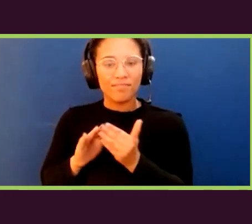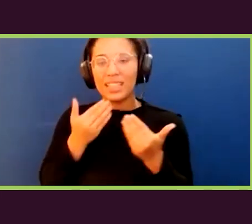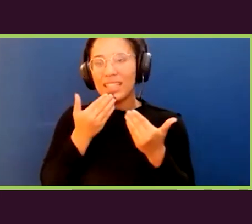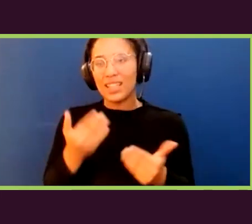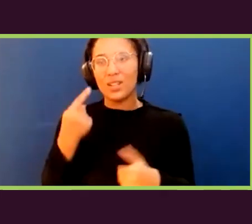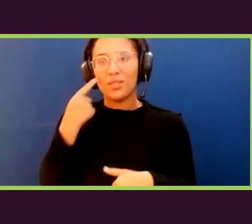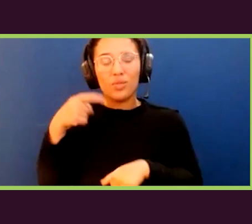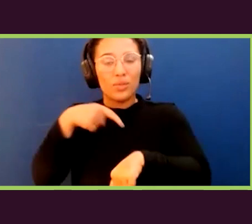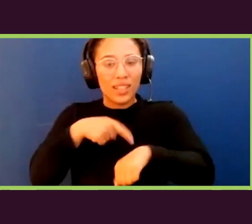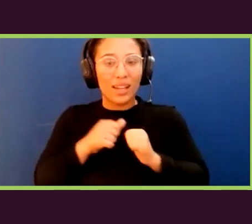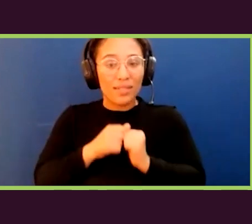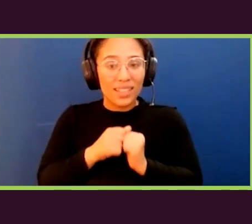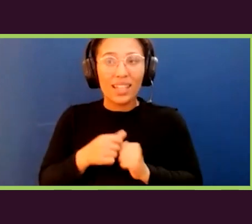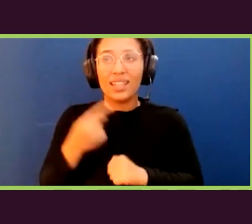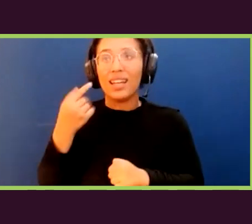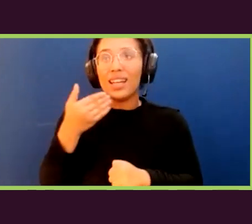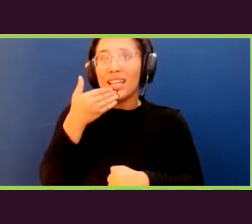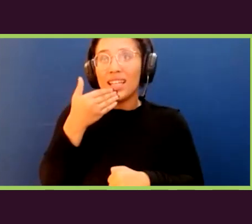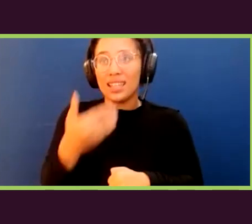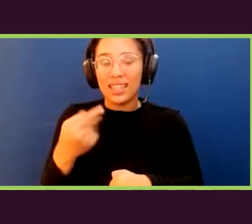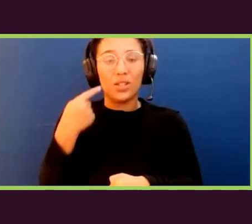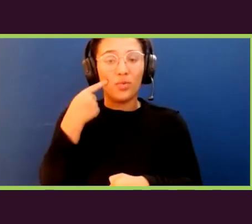for this space. Thank you for